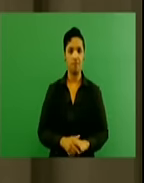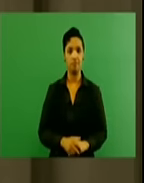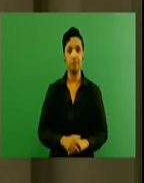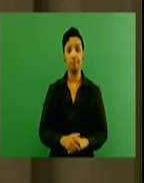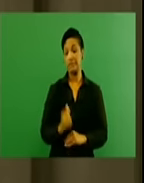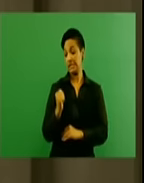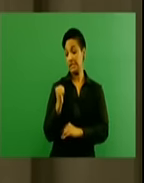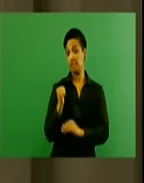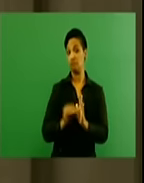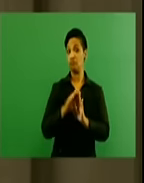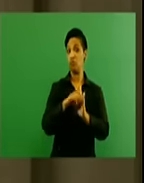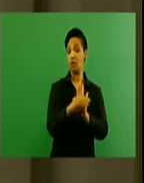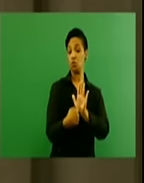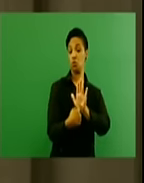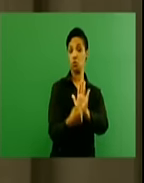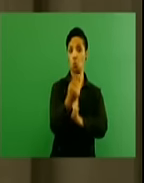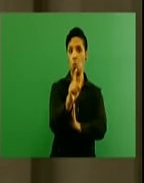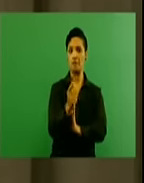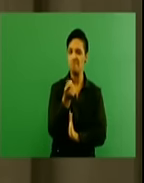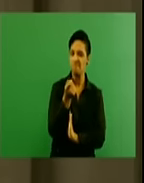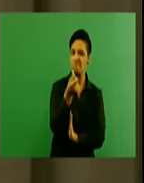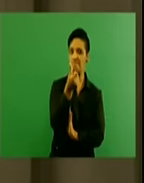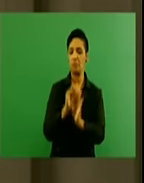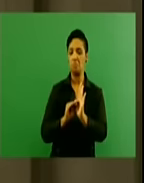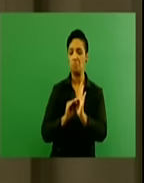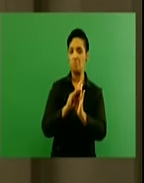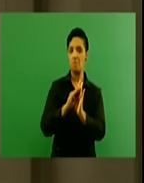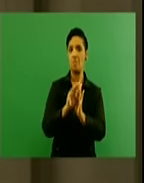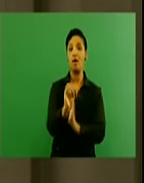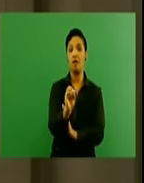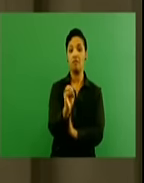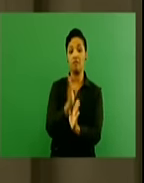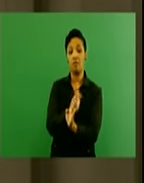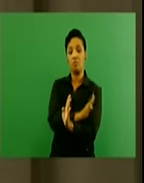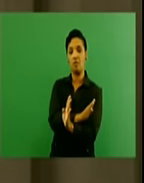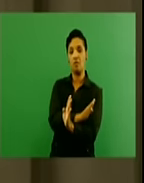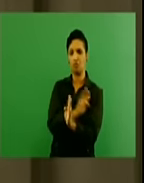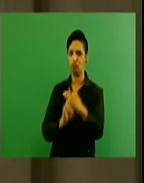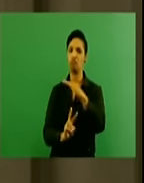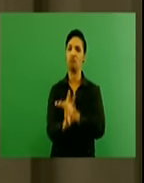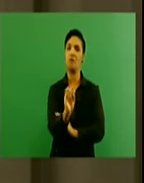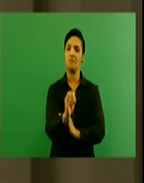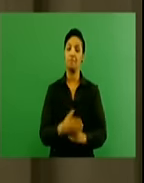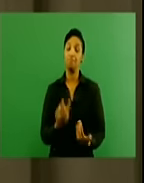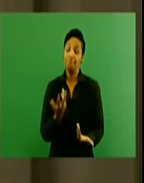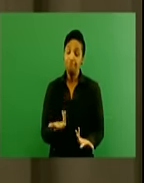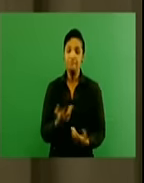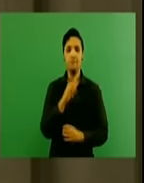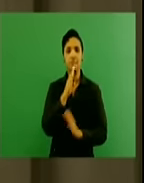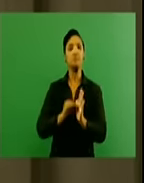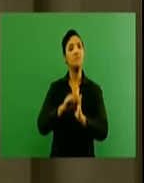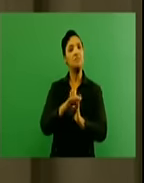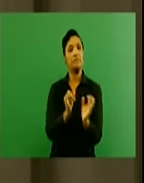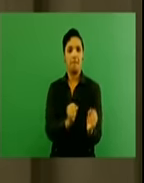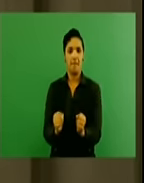inflation forecast of the bank shows a marginal improvement compared with the previous forecast. Nevertheless, inflation